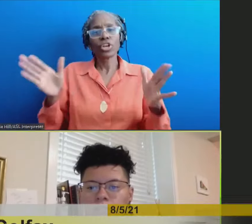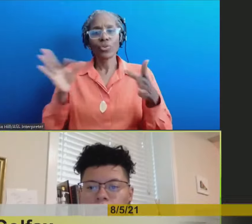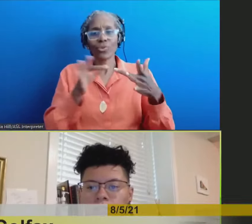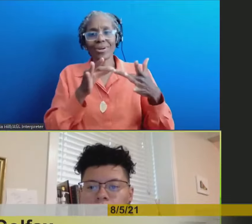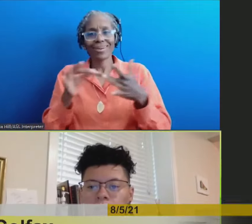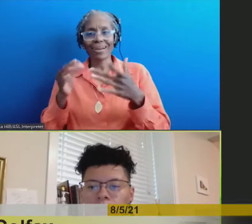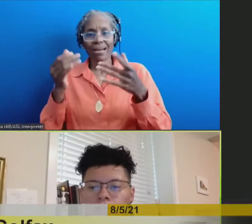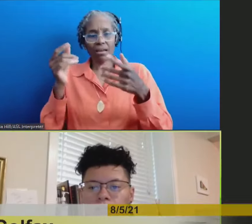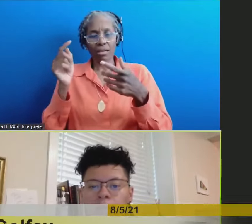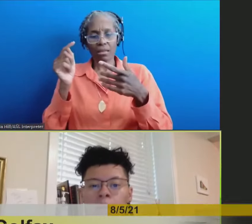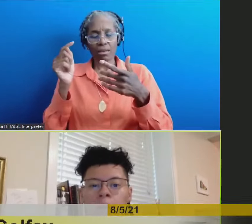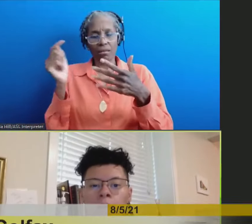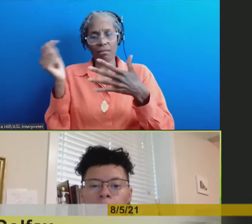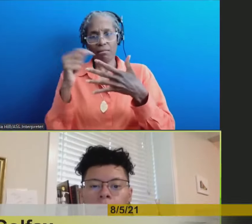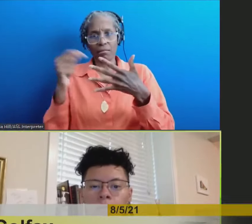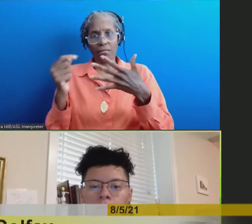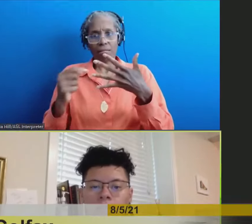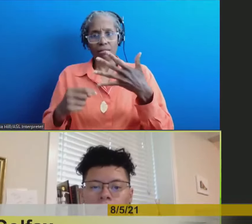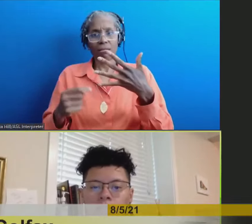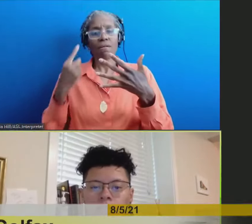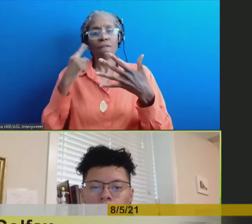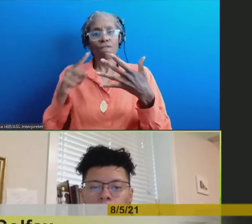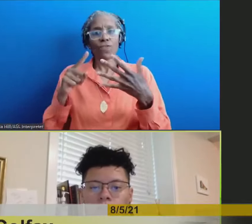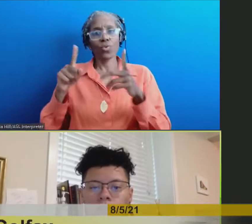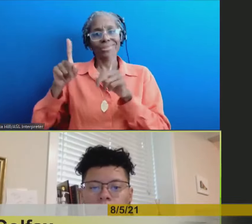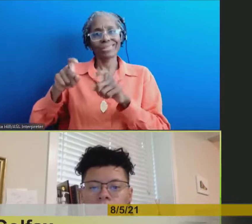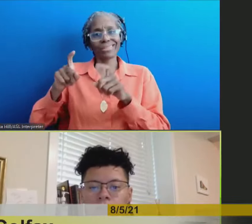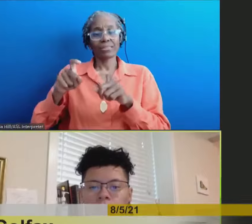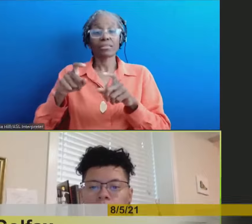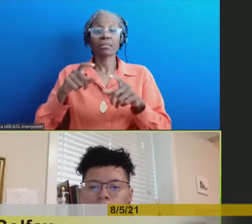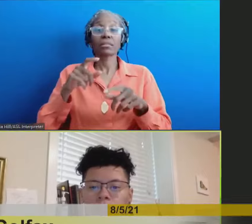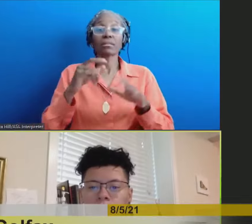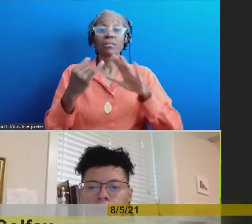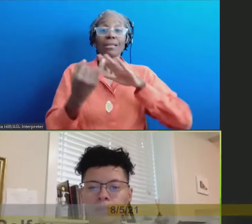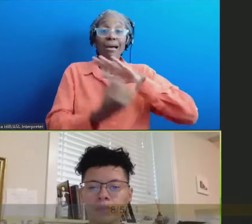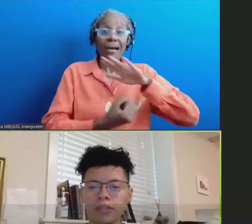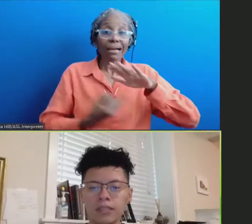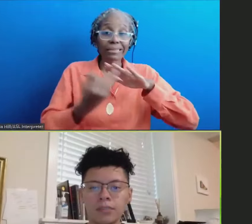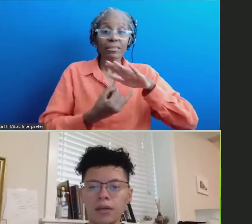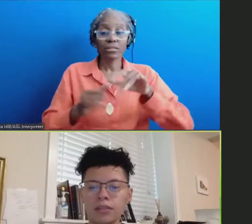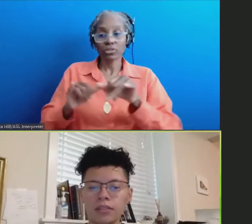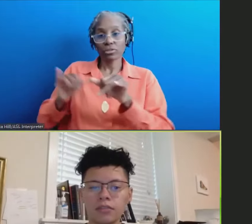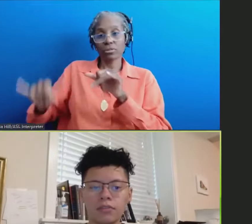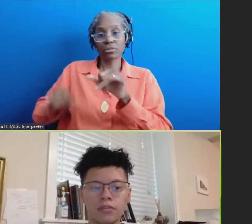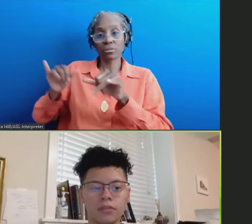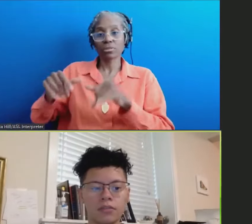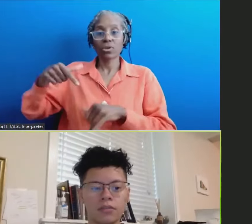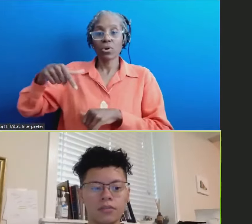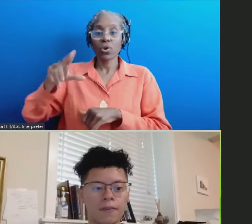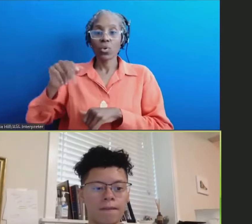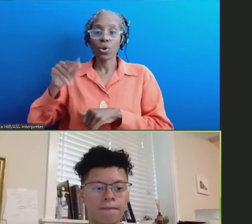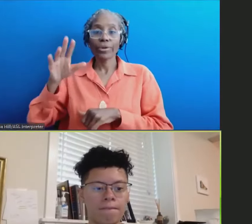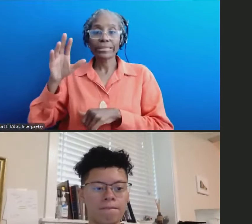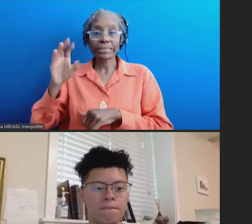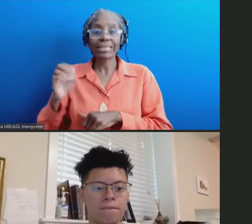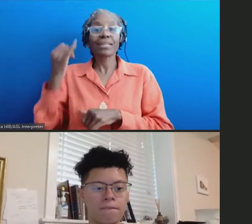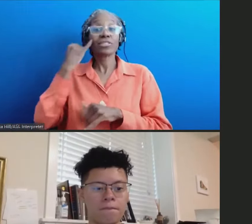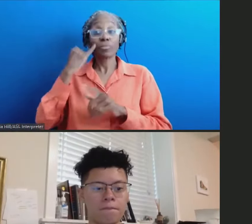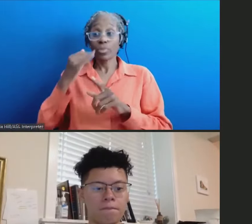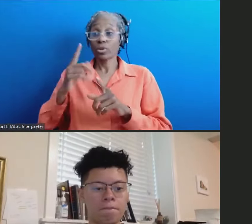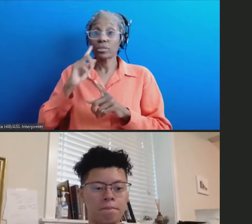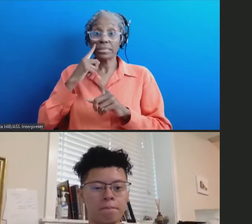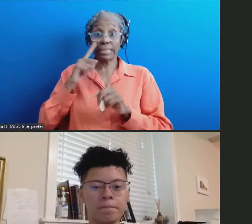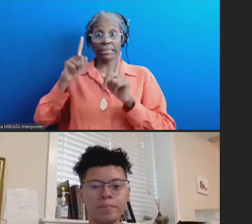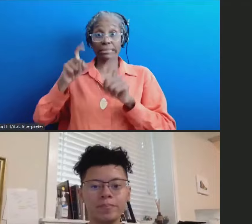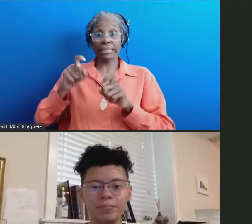to testing currently? What about isolation and quarantine resources if people test positive? Yeah,